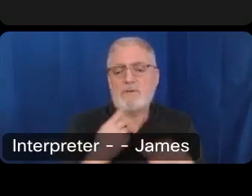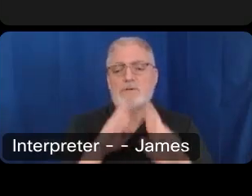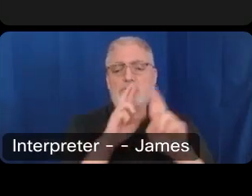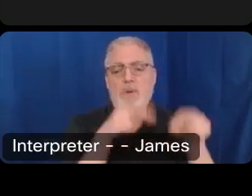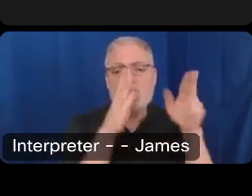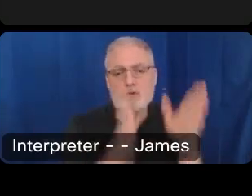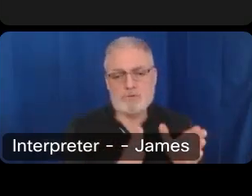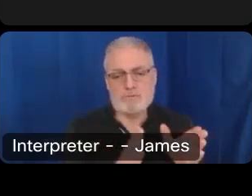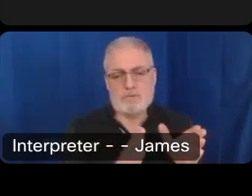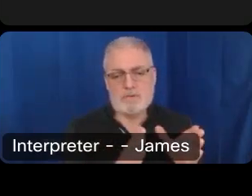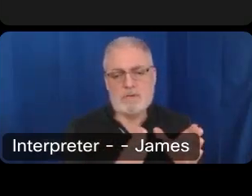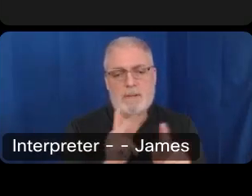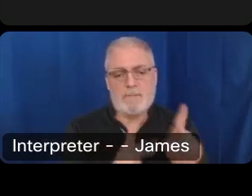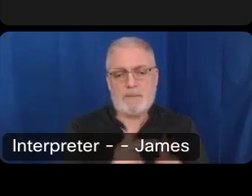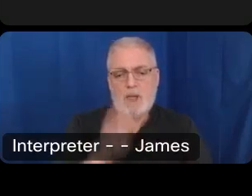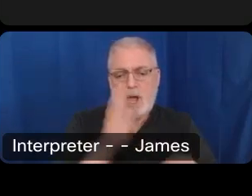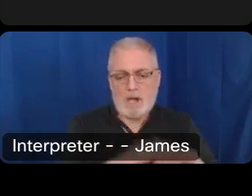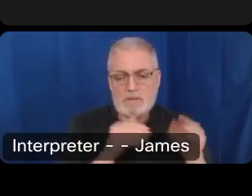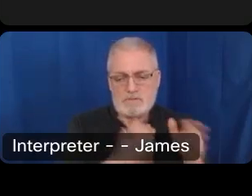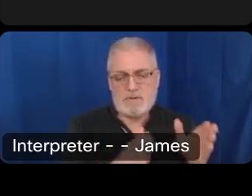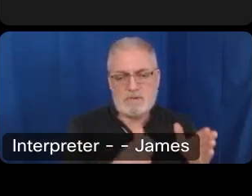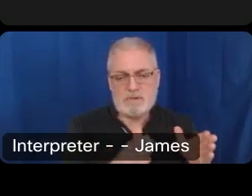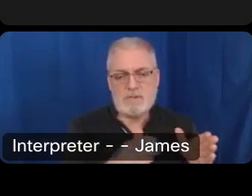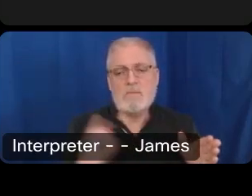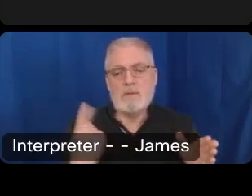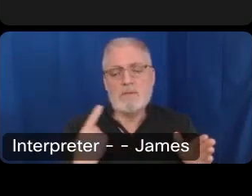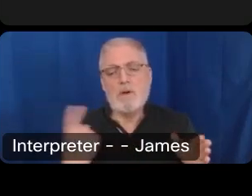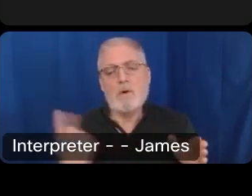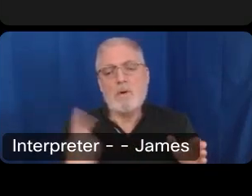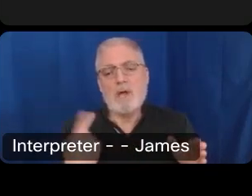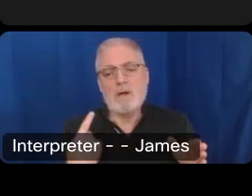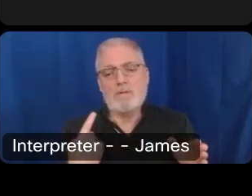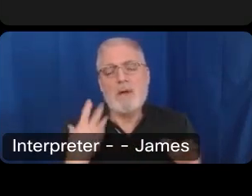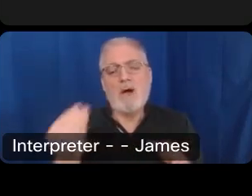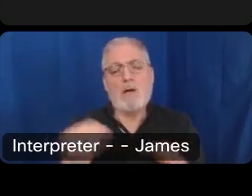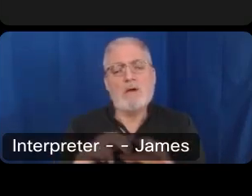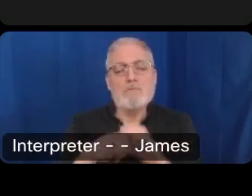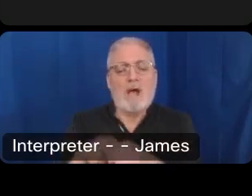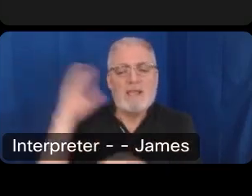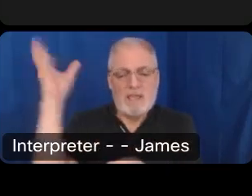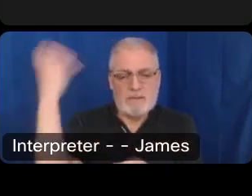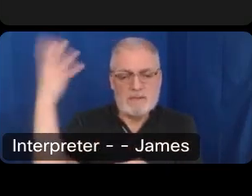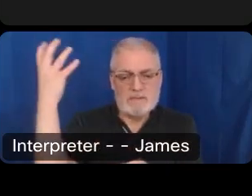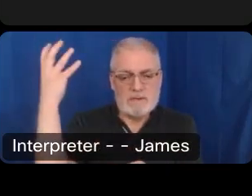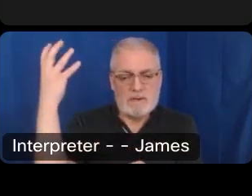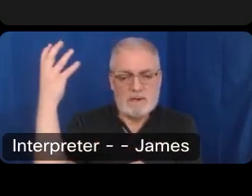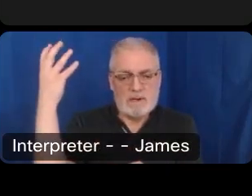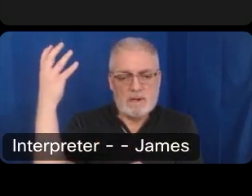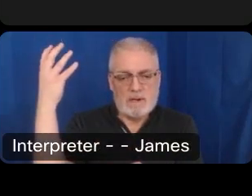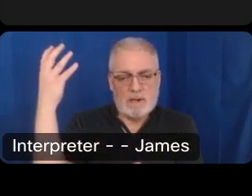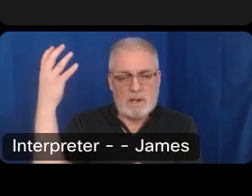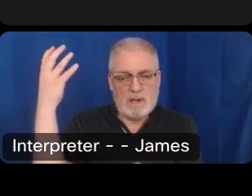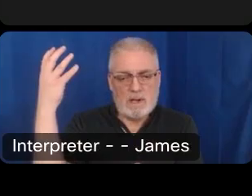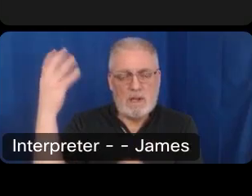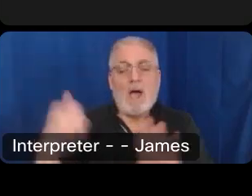missing, is like when I was riding the ambulance, or like when I'm out, I'll be honest, I know more resources in Kentucky than in New